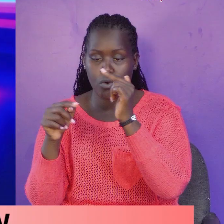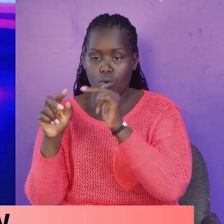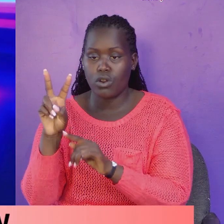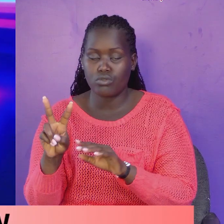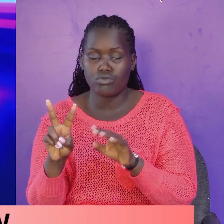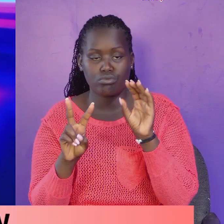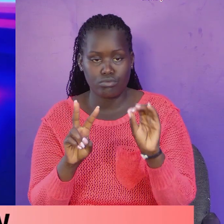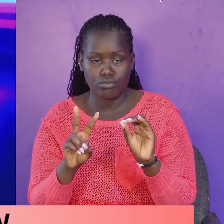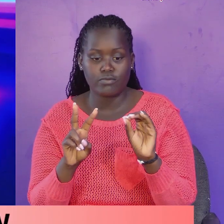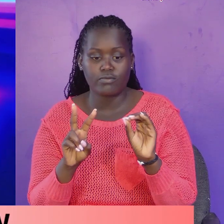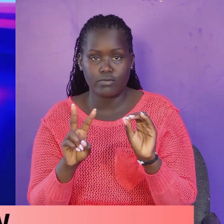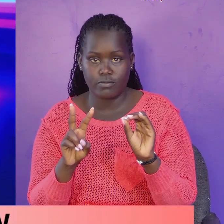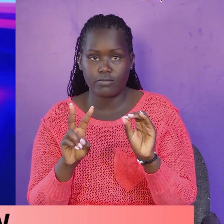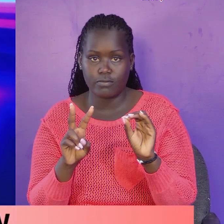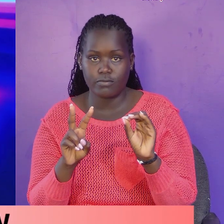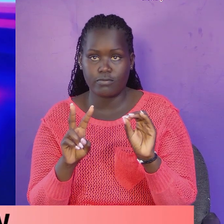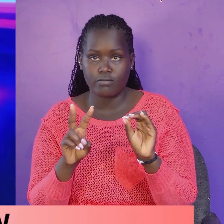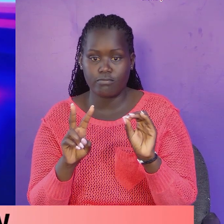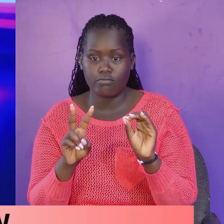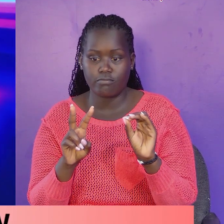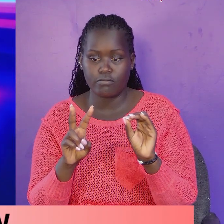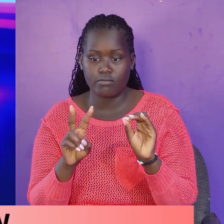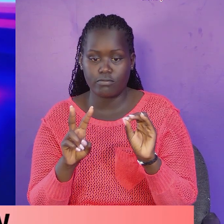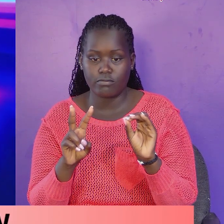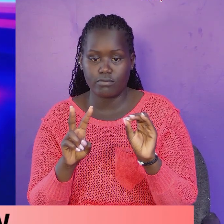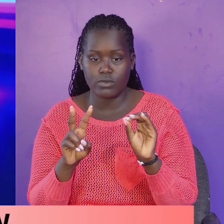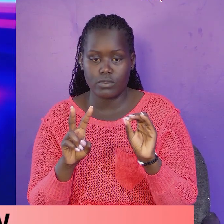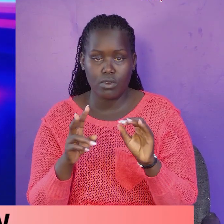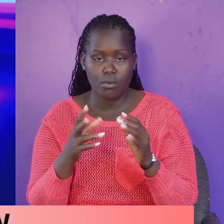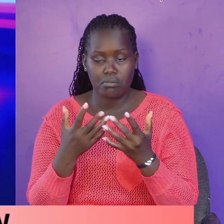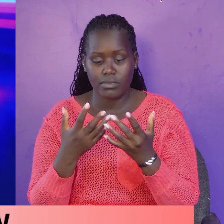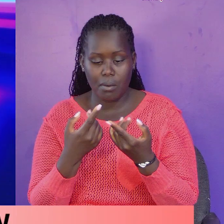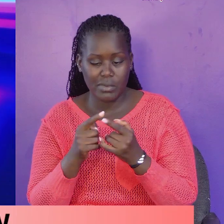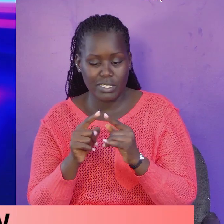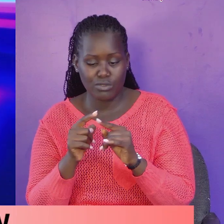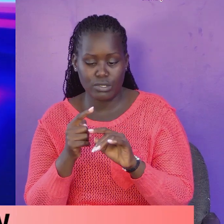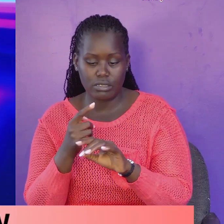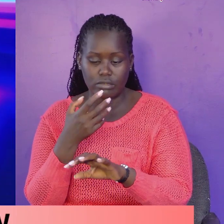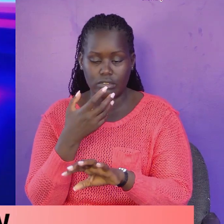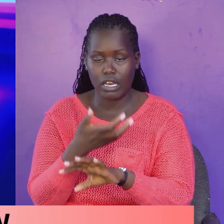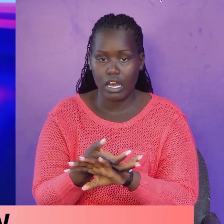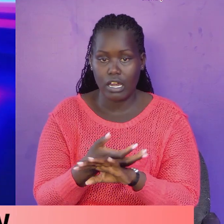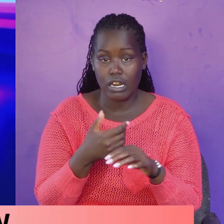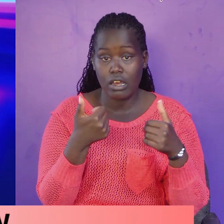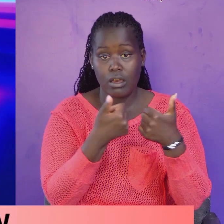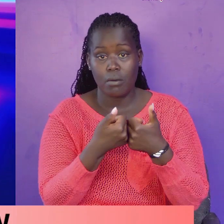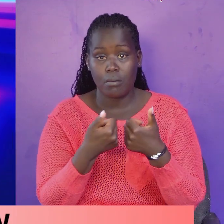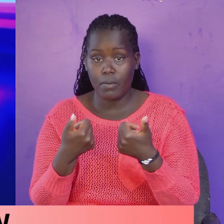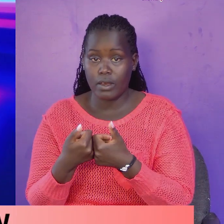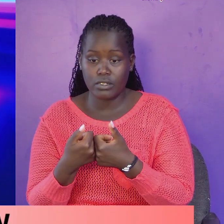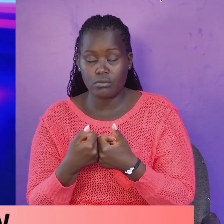Yeah. But was somehow a tough fixture. Yeah. Because looking